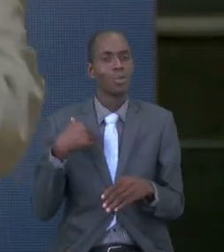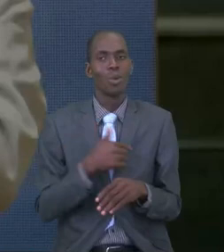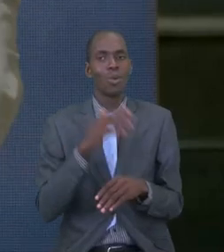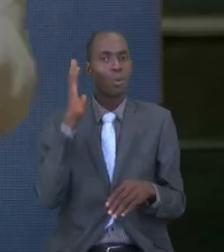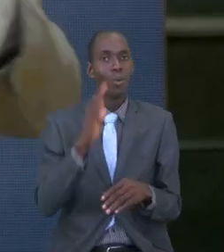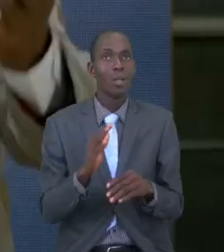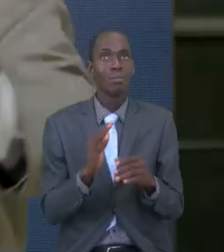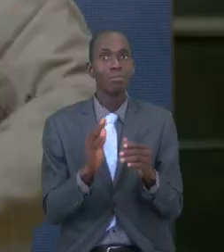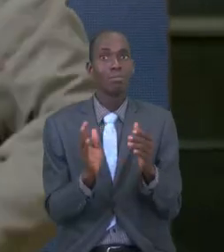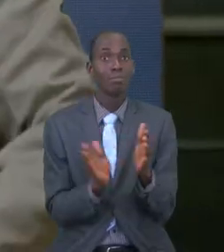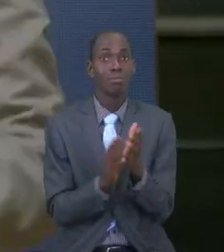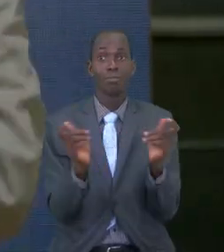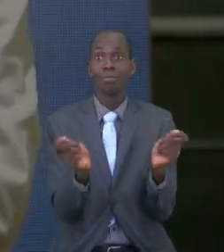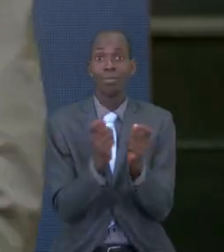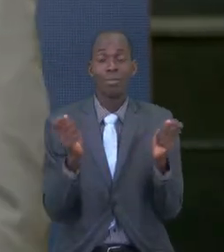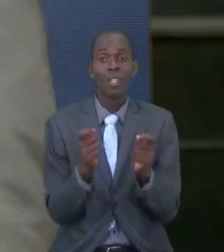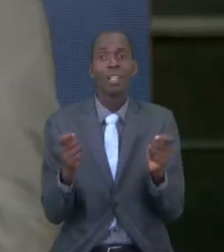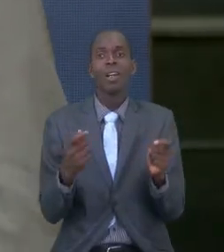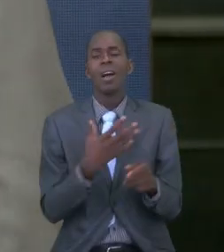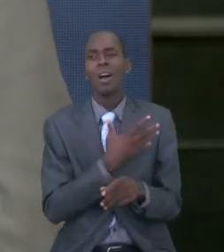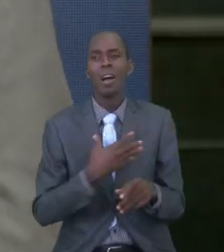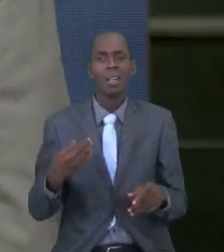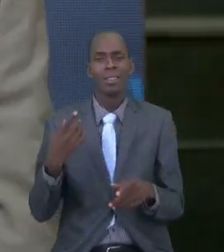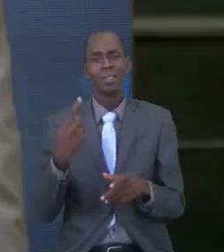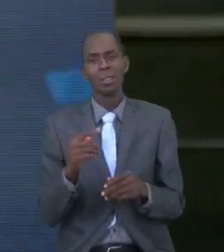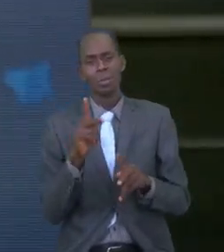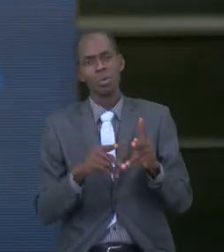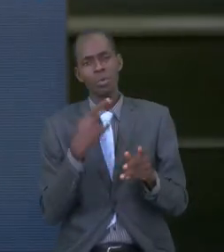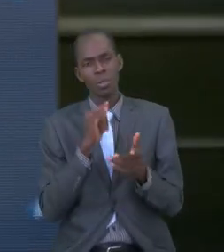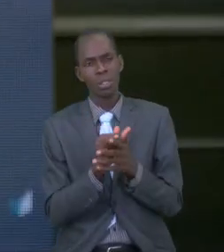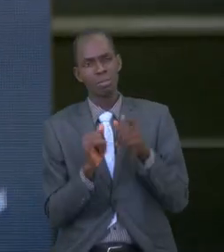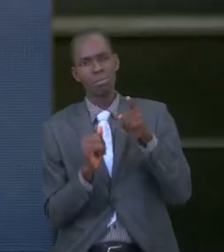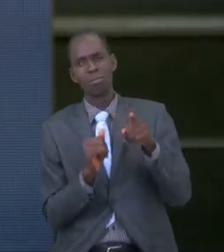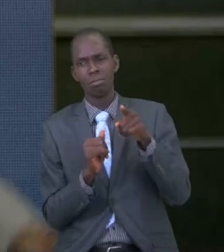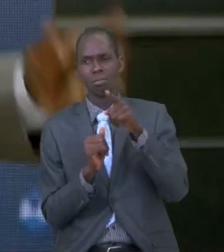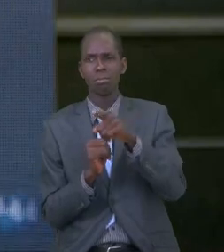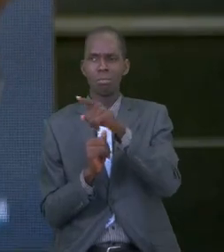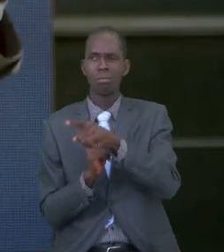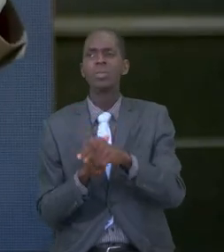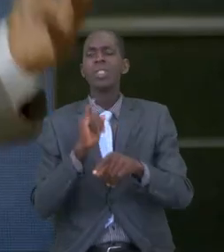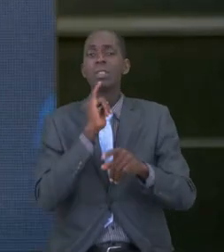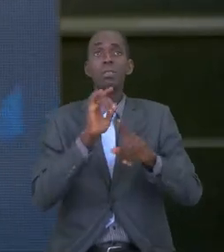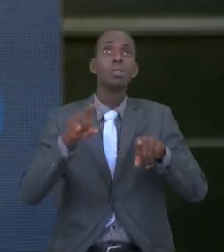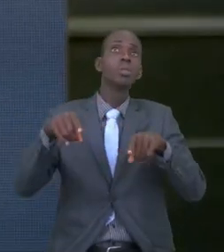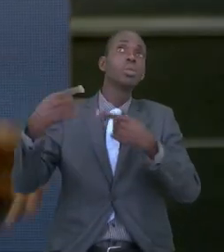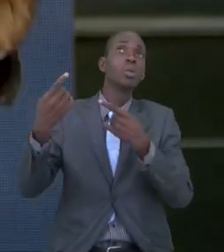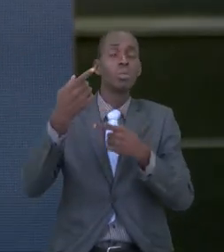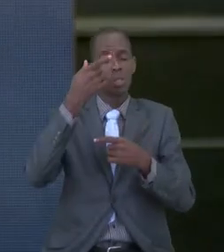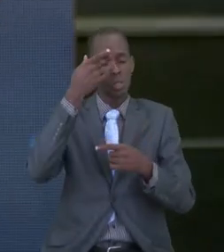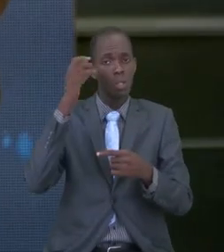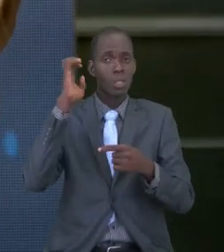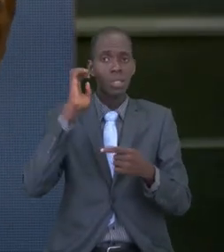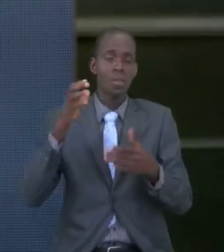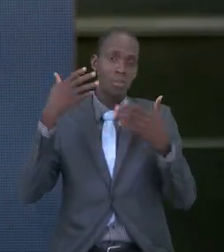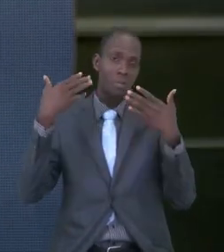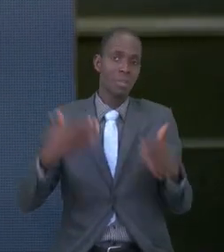And then we challenge the younger people that so and so is gone because he finished a